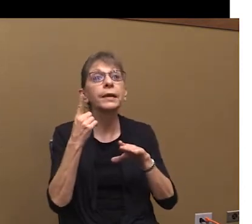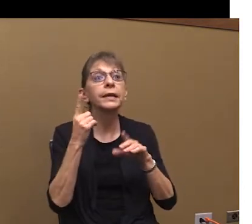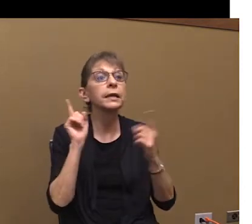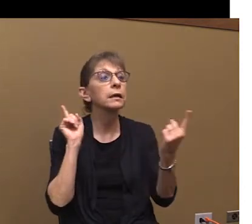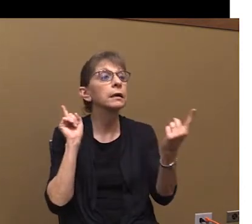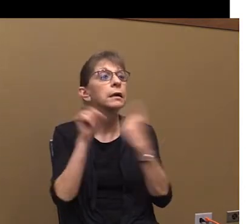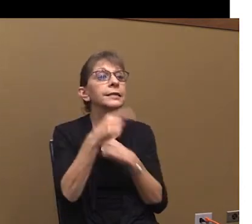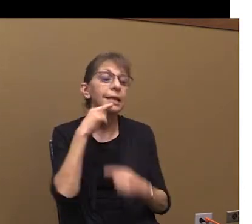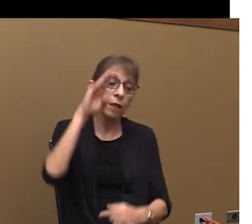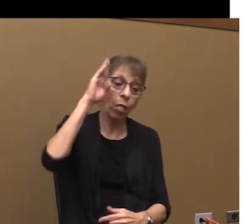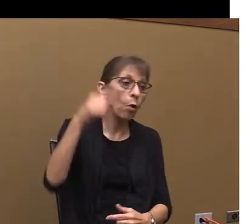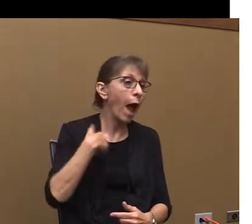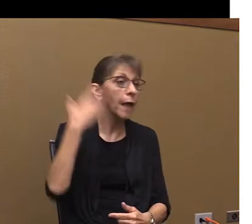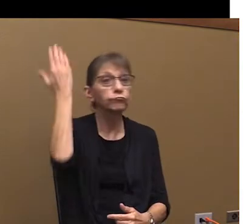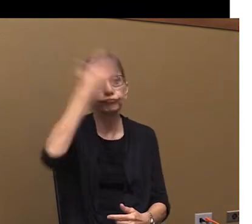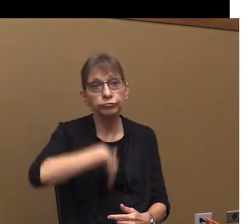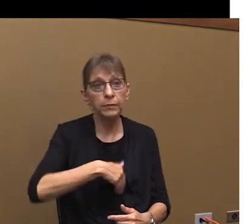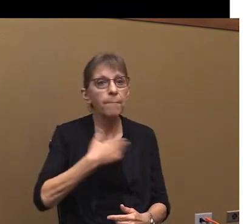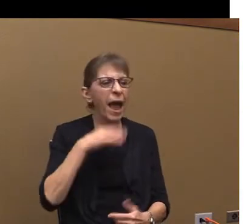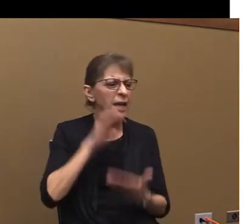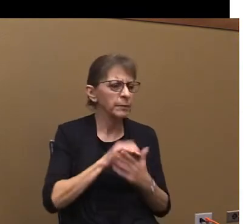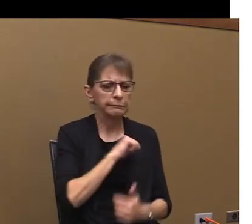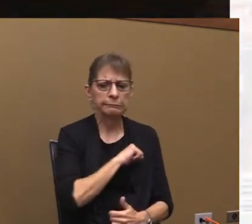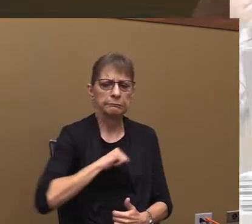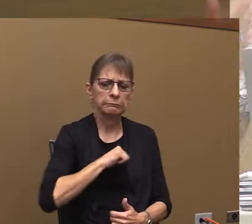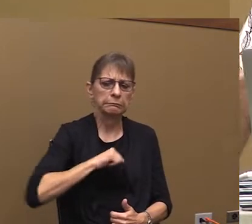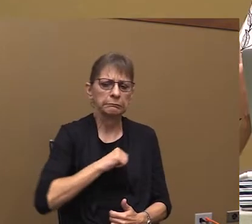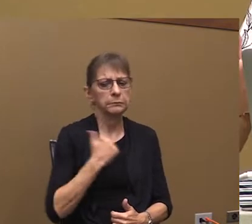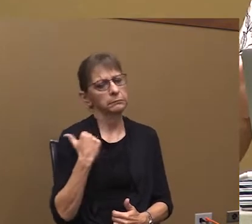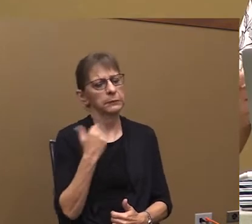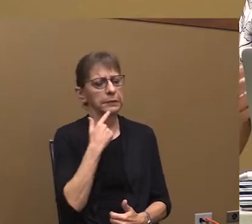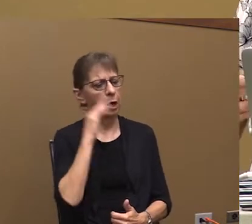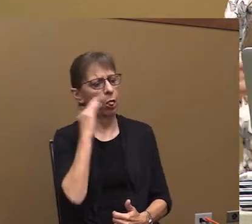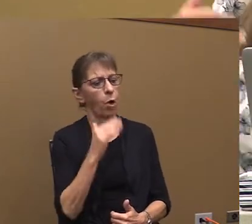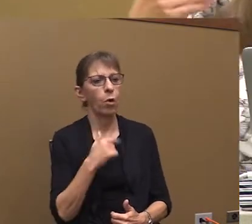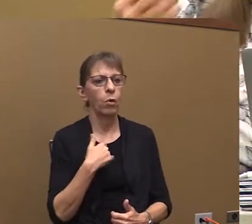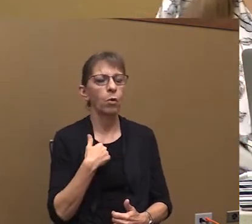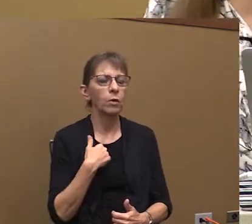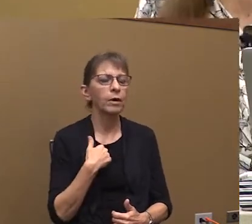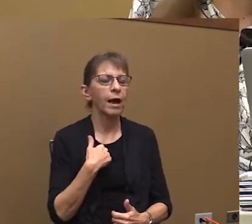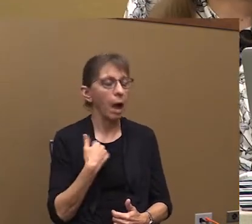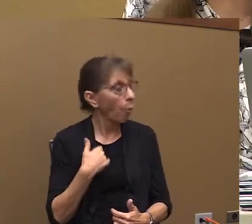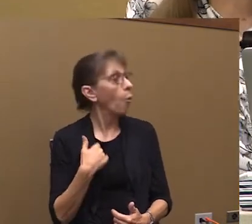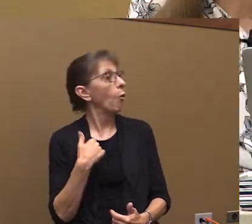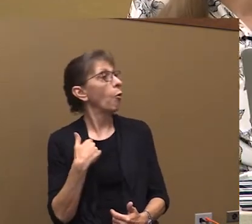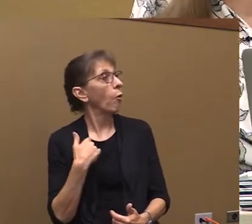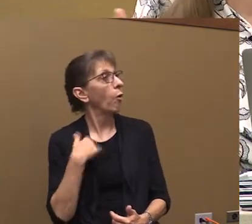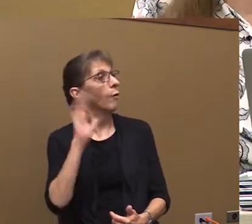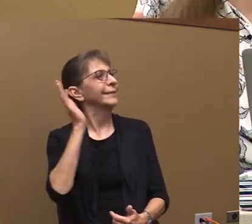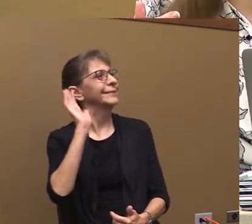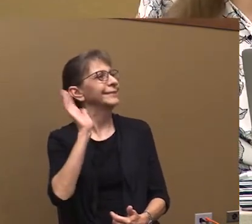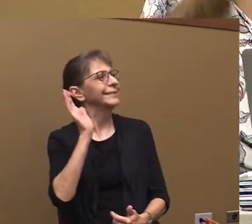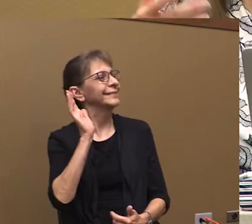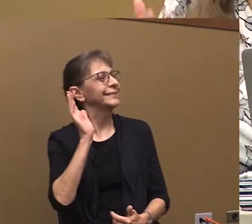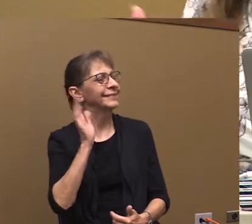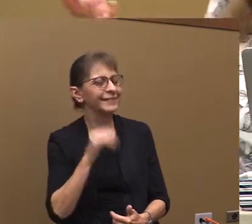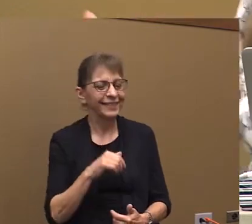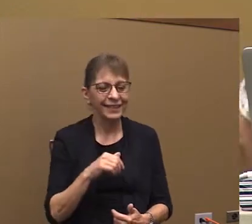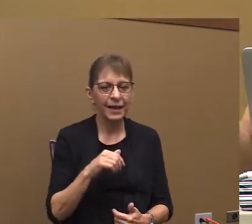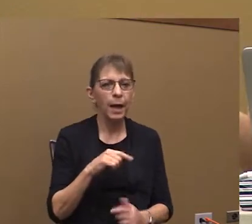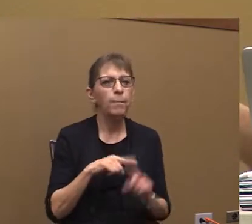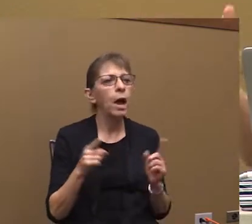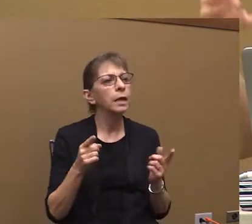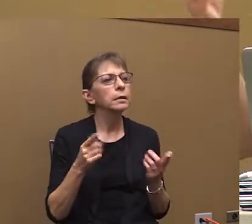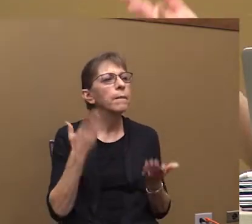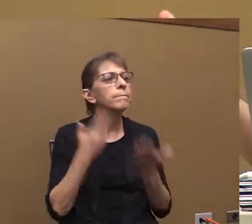not hear it. You know, sometimes we may be walking along and someone says hi to me and I don't hear it, and my husband